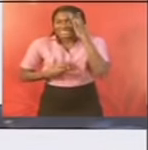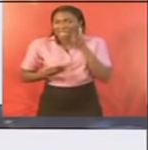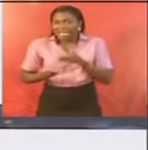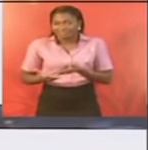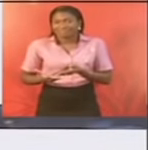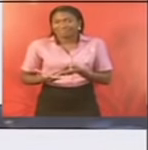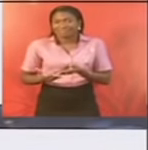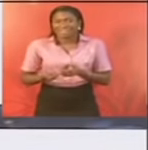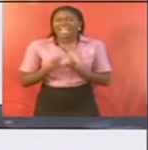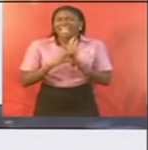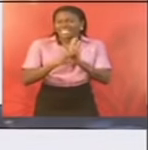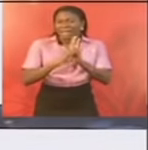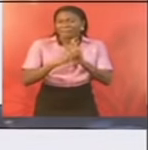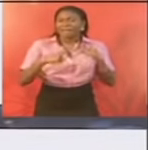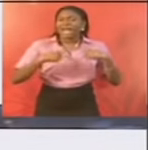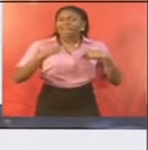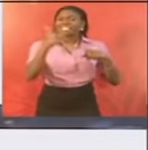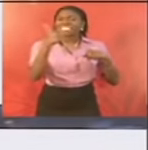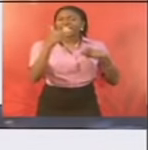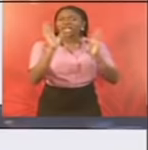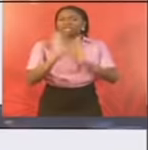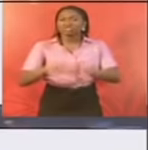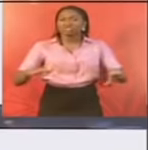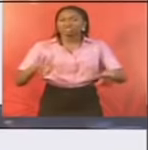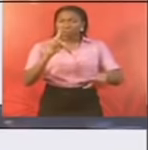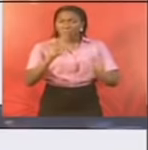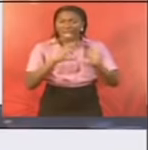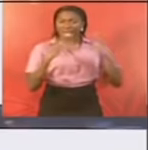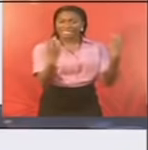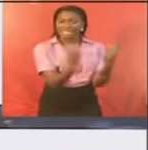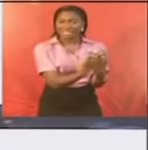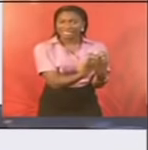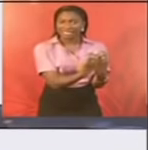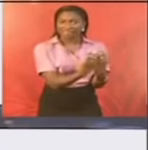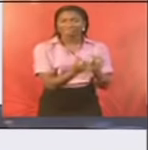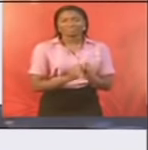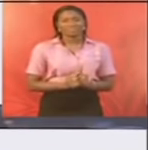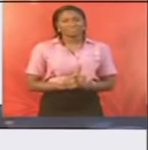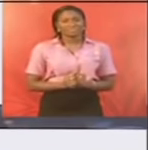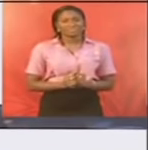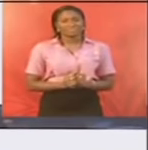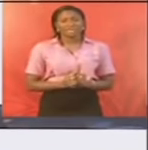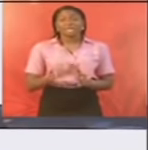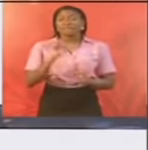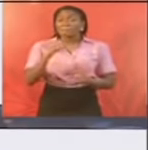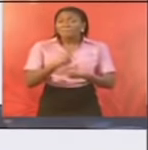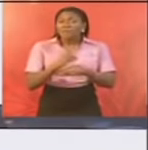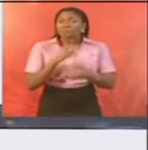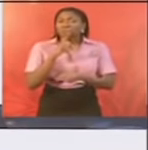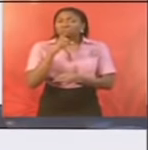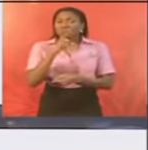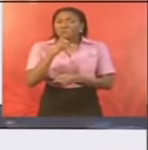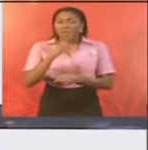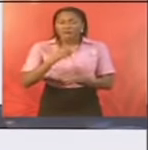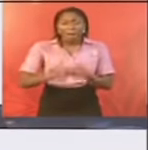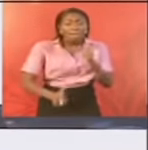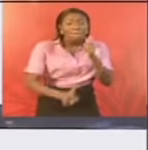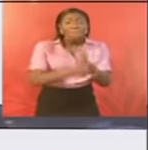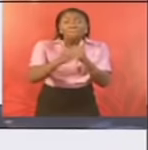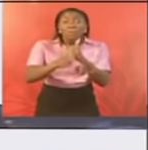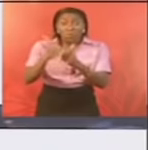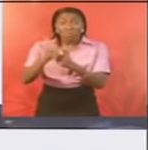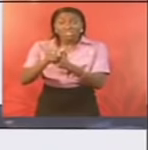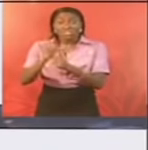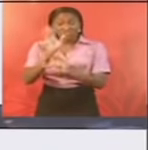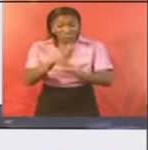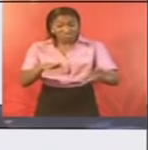in a class and all 10 can't get the vaccines, you want to ensure that at least 95% of the